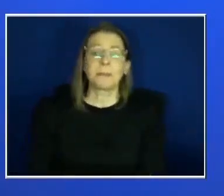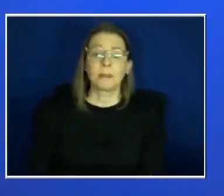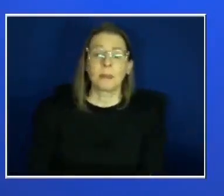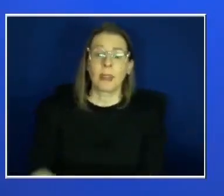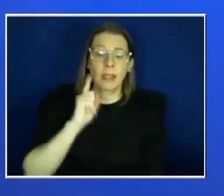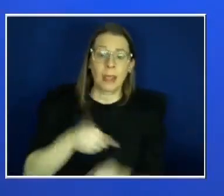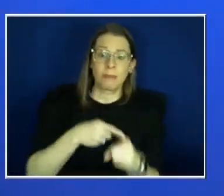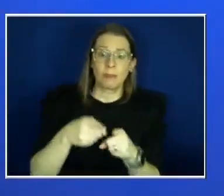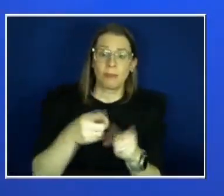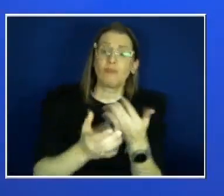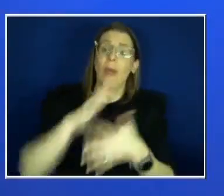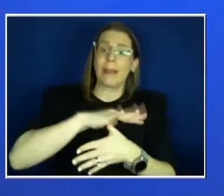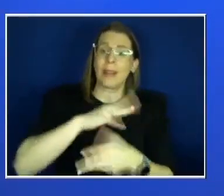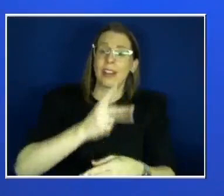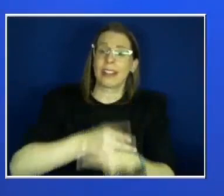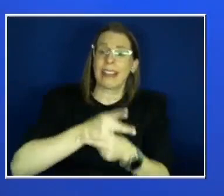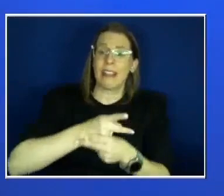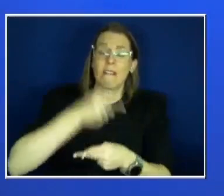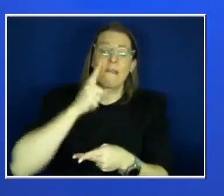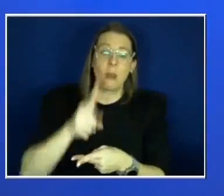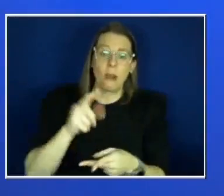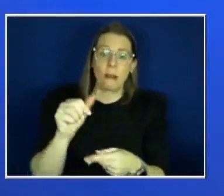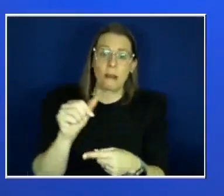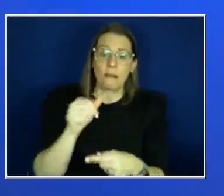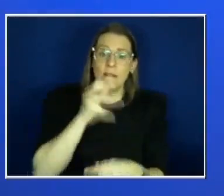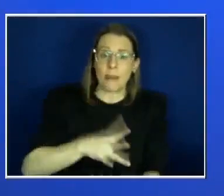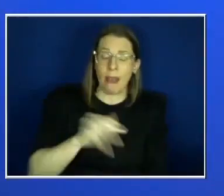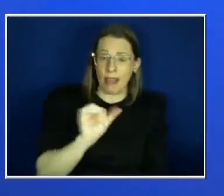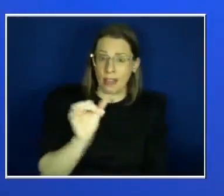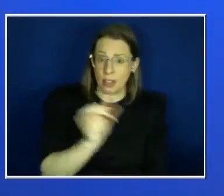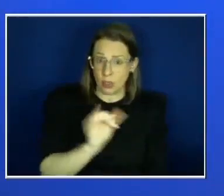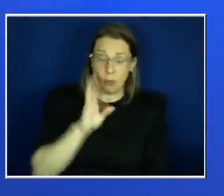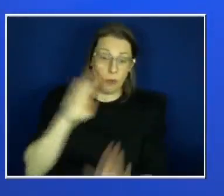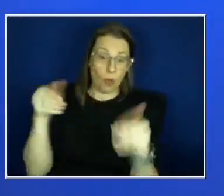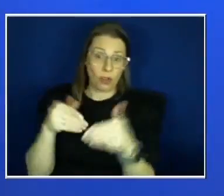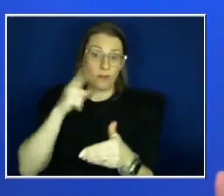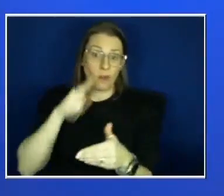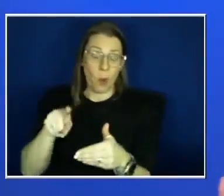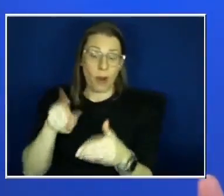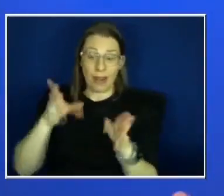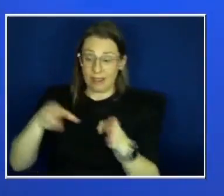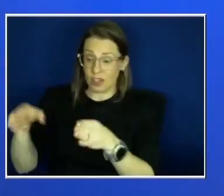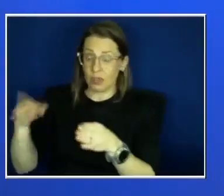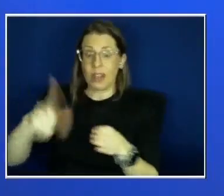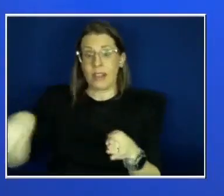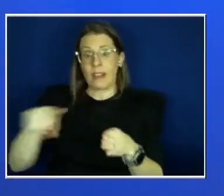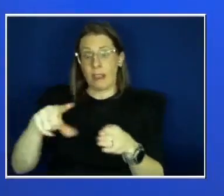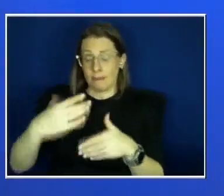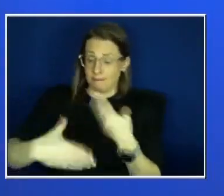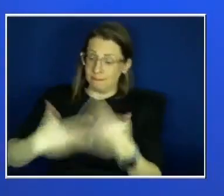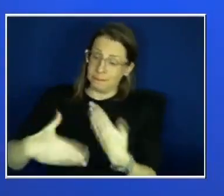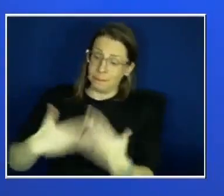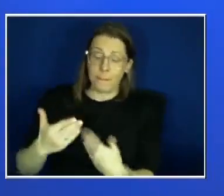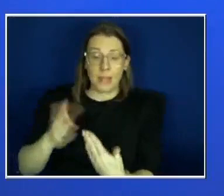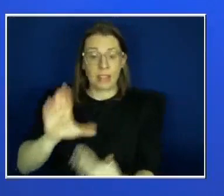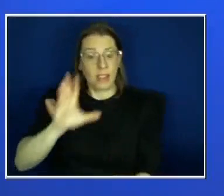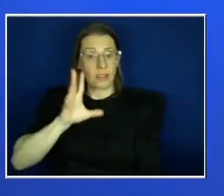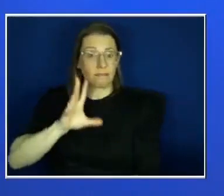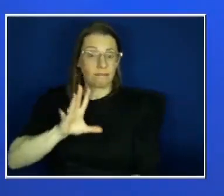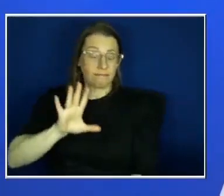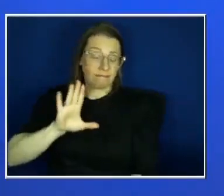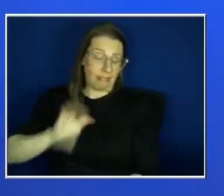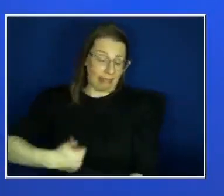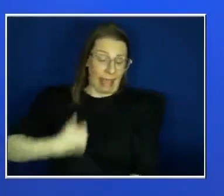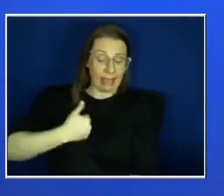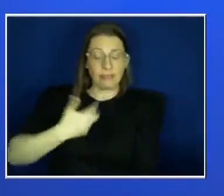as well, and the focus on that for individuals as they're going through their life. There's the period of time where